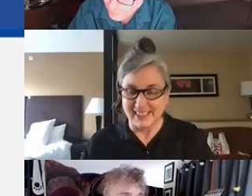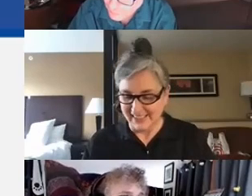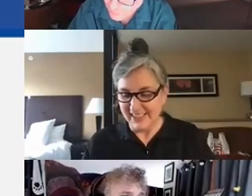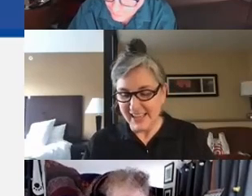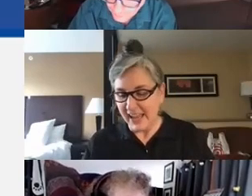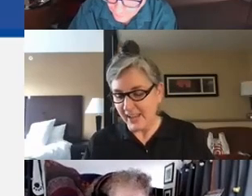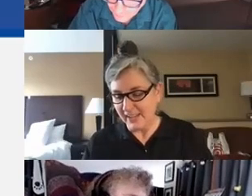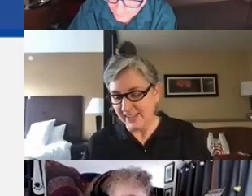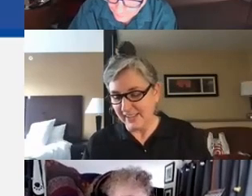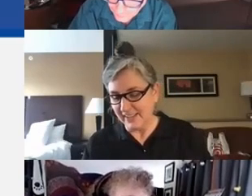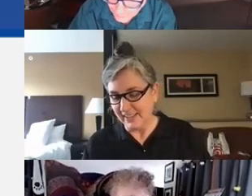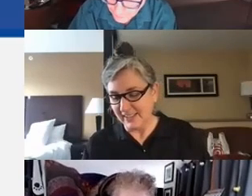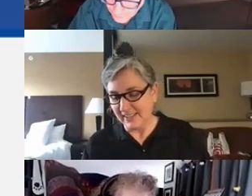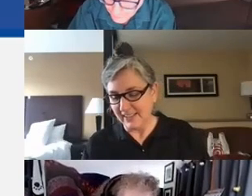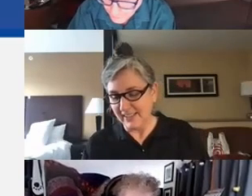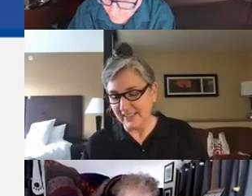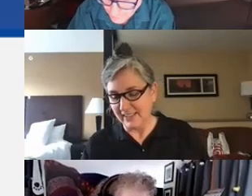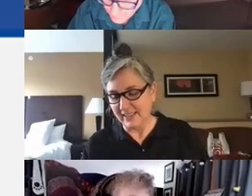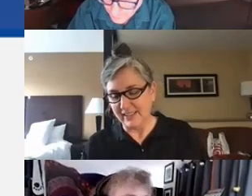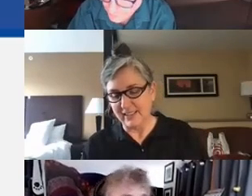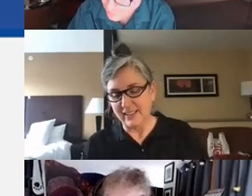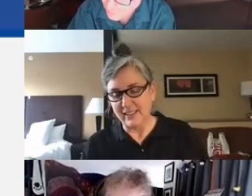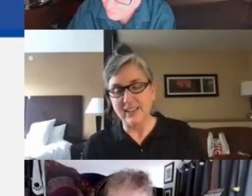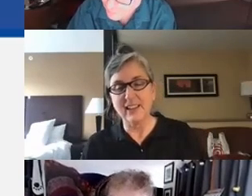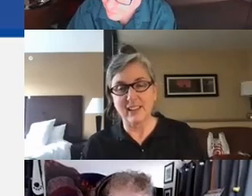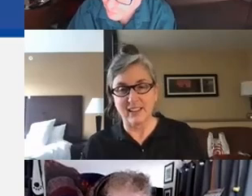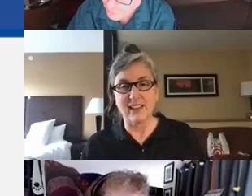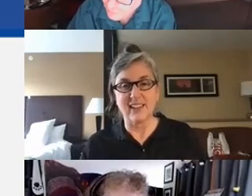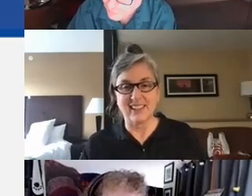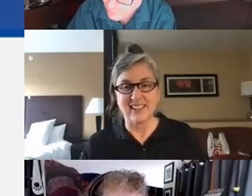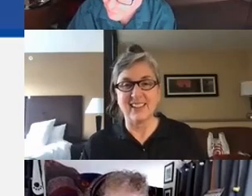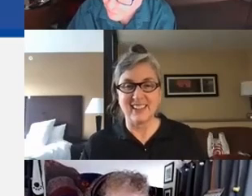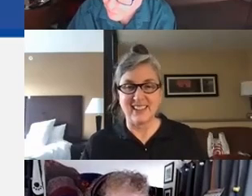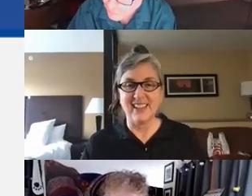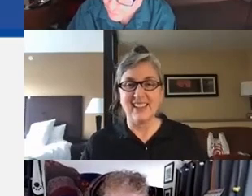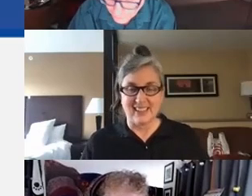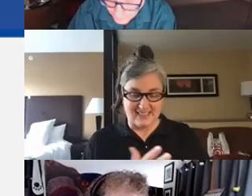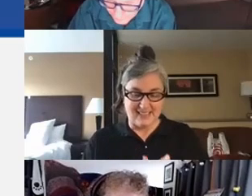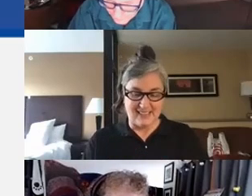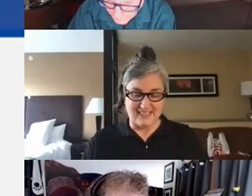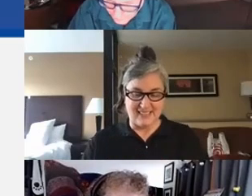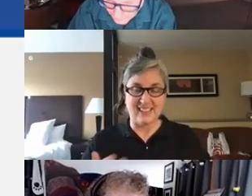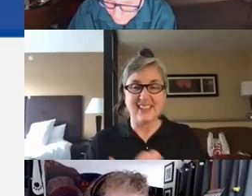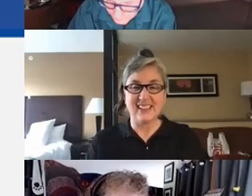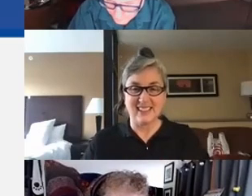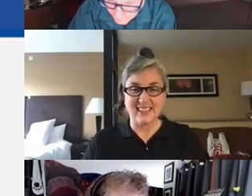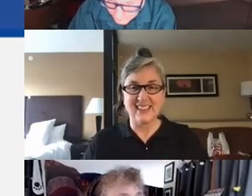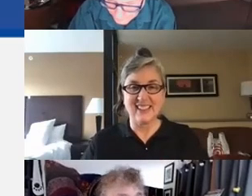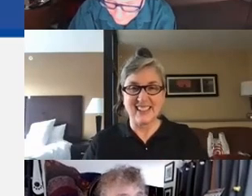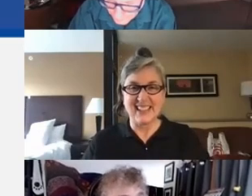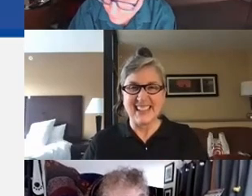him. And that's Yeah. where he was saying he wants to be like that. He wished that there was a